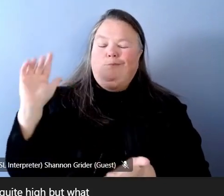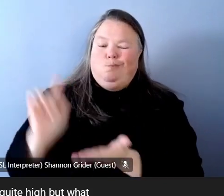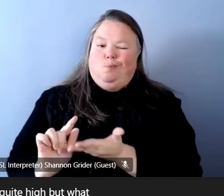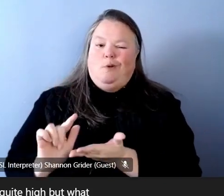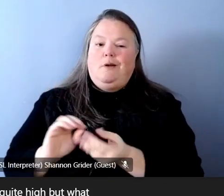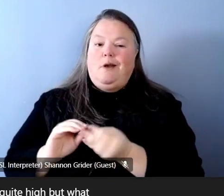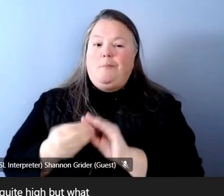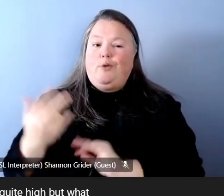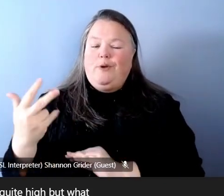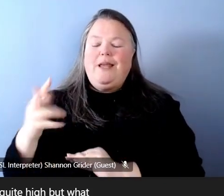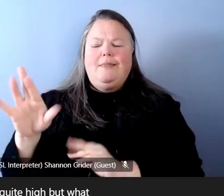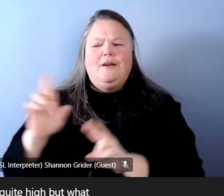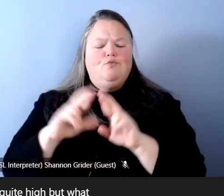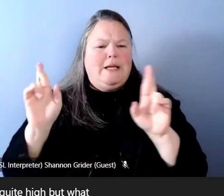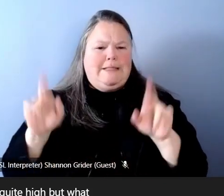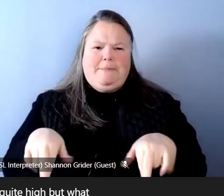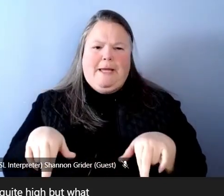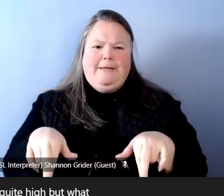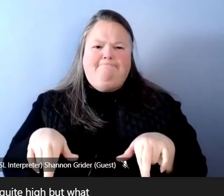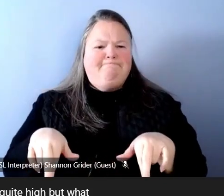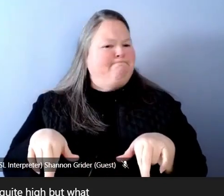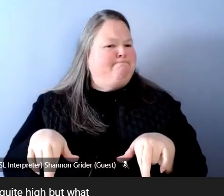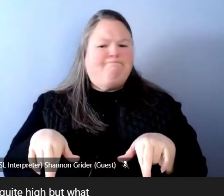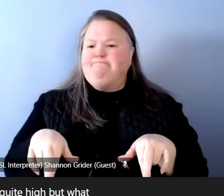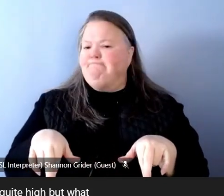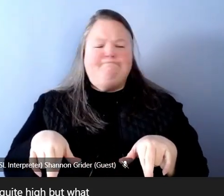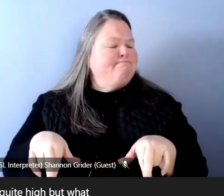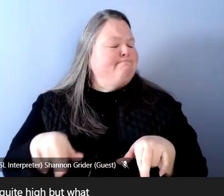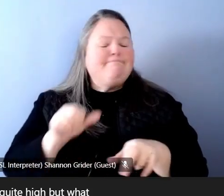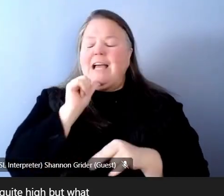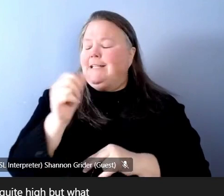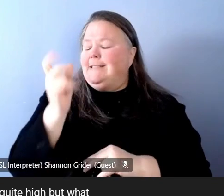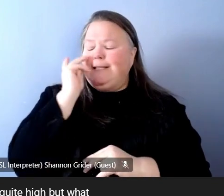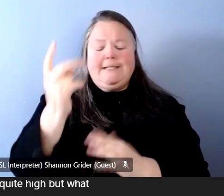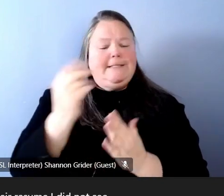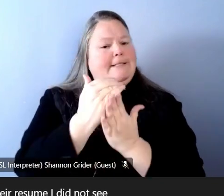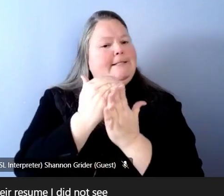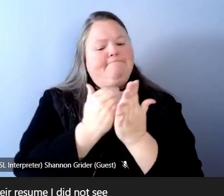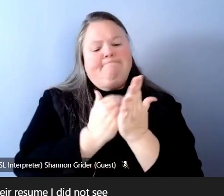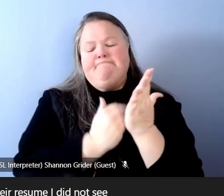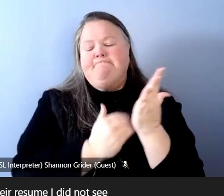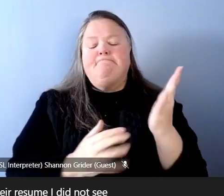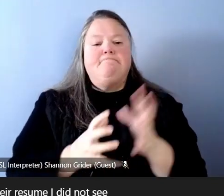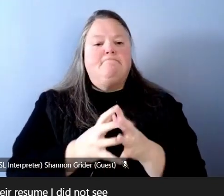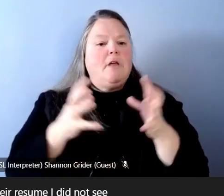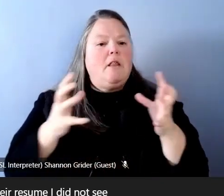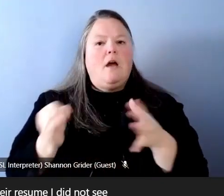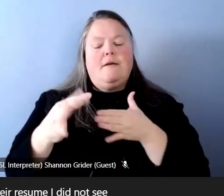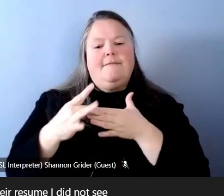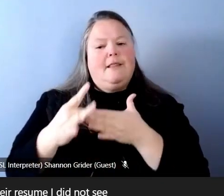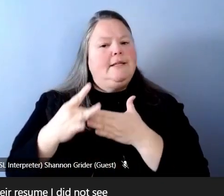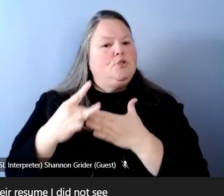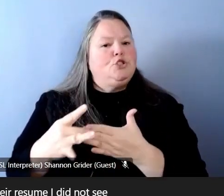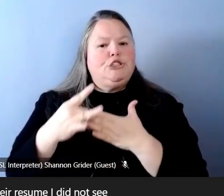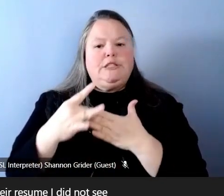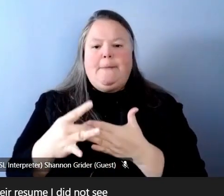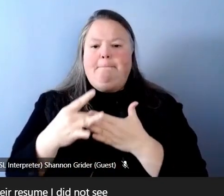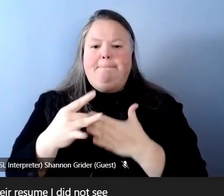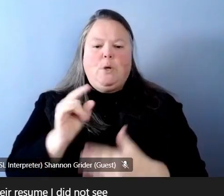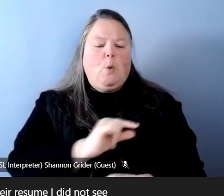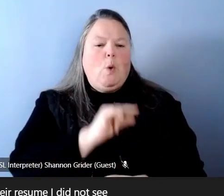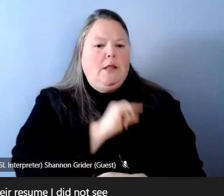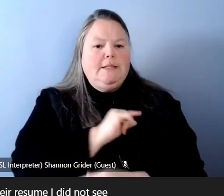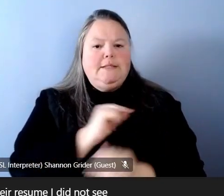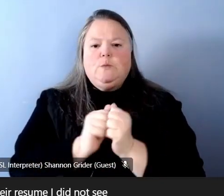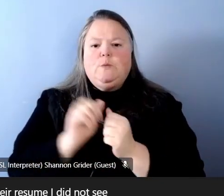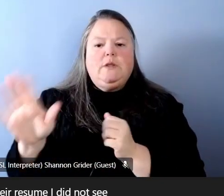their resume. I did not see a lot of like leadership qualities